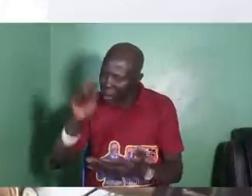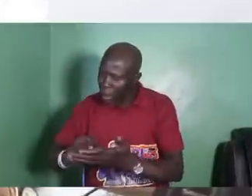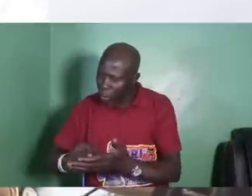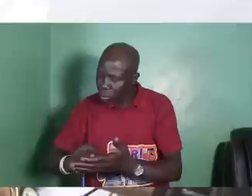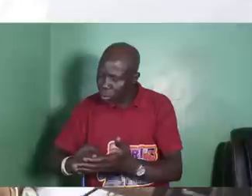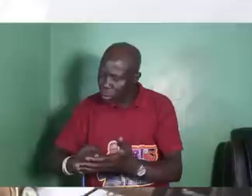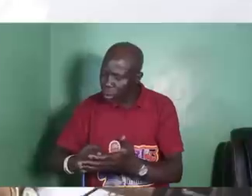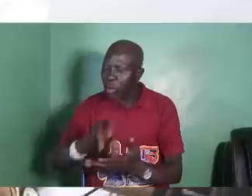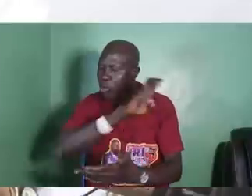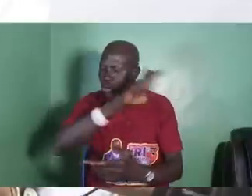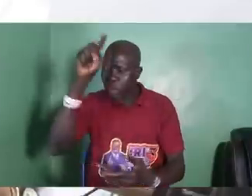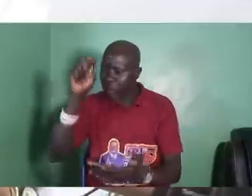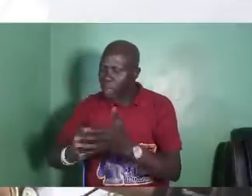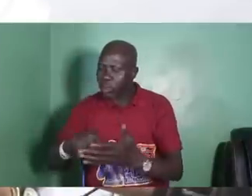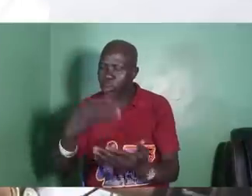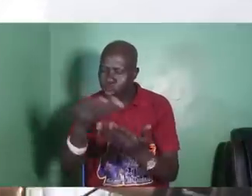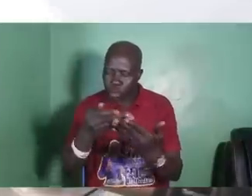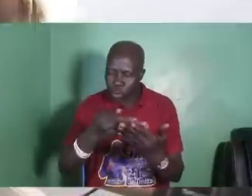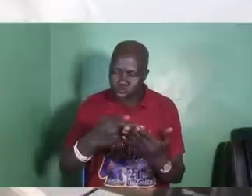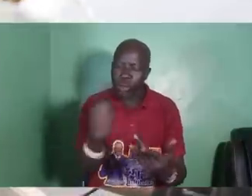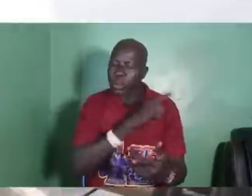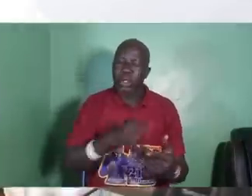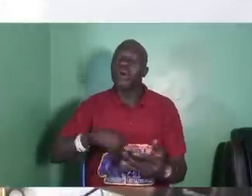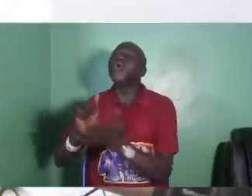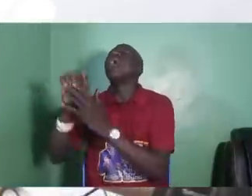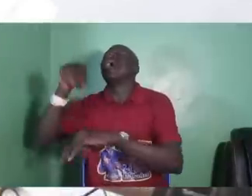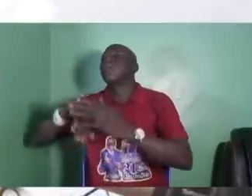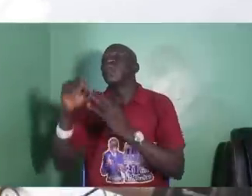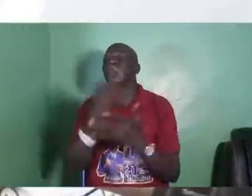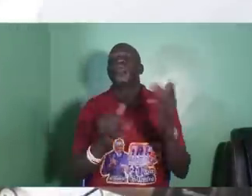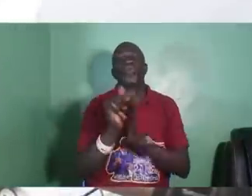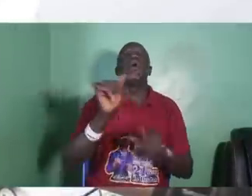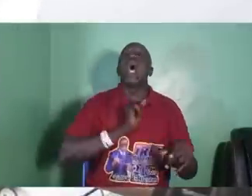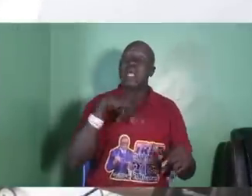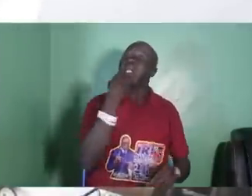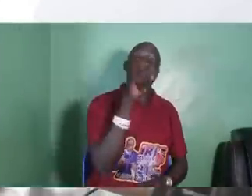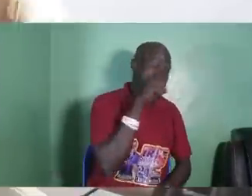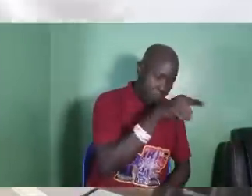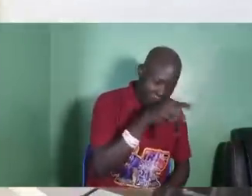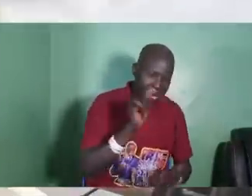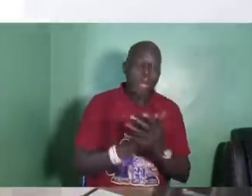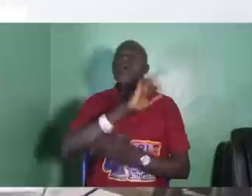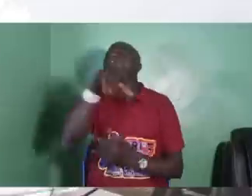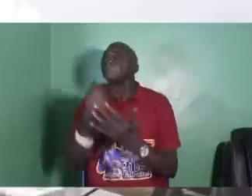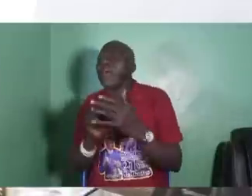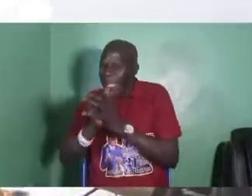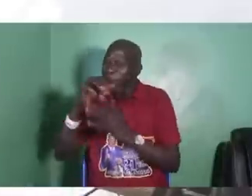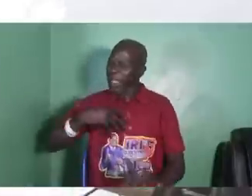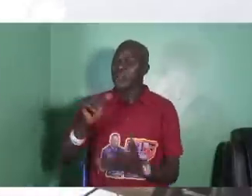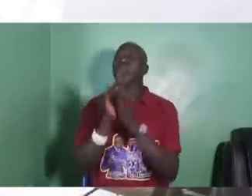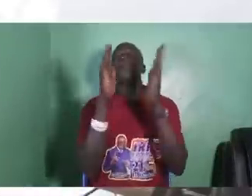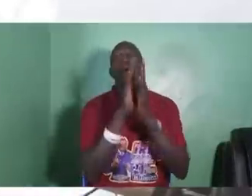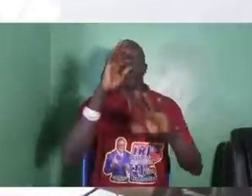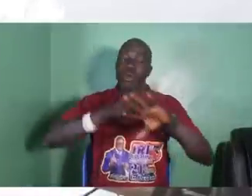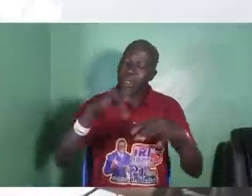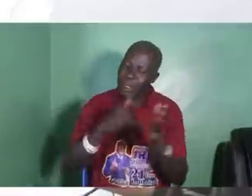200,000 souls, bene, yes, Oluwa lo so be, that what the Lord only to be say, that what he wants to, emi lo so fun, he told me iru awon adua ta o da, pray, I will pray